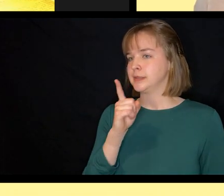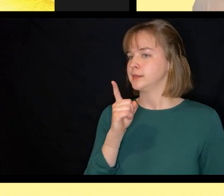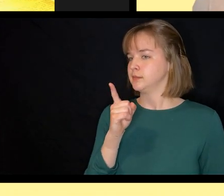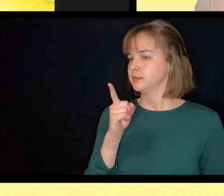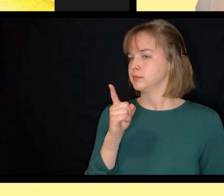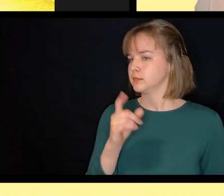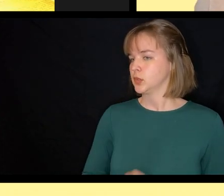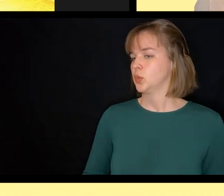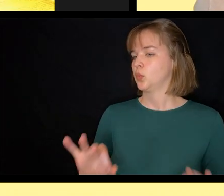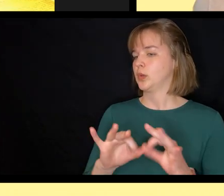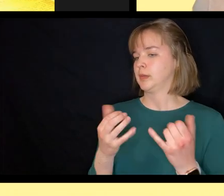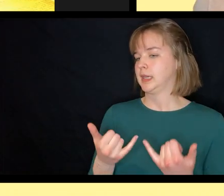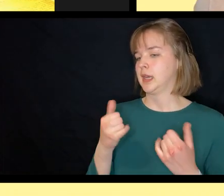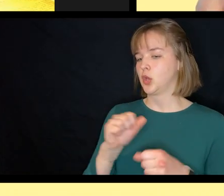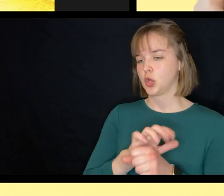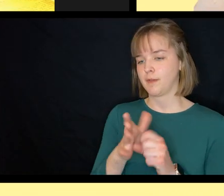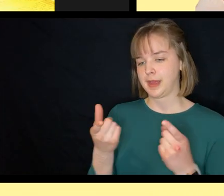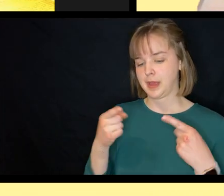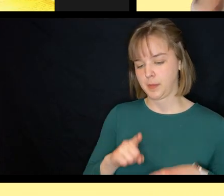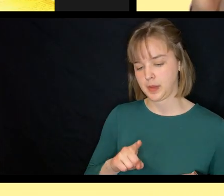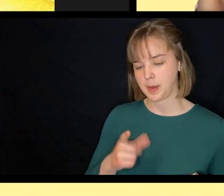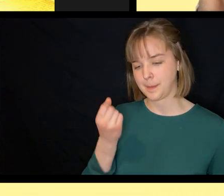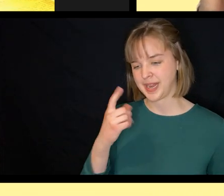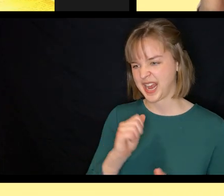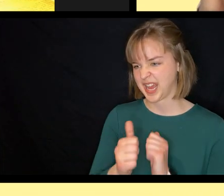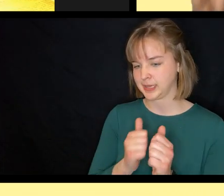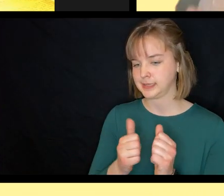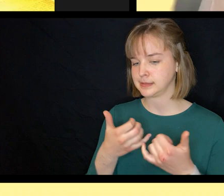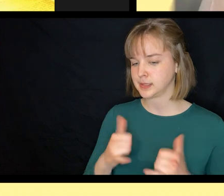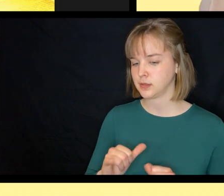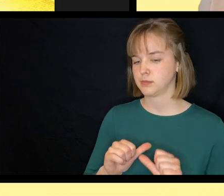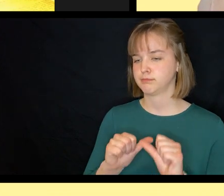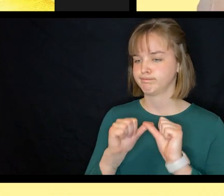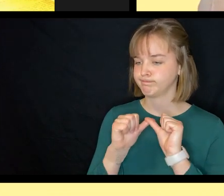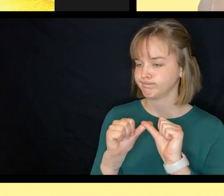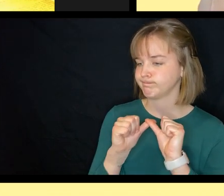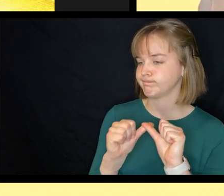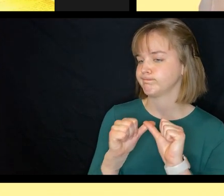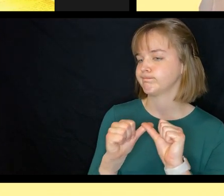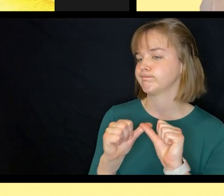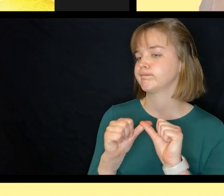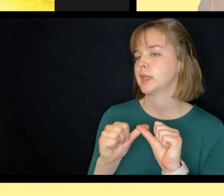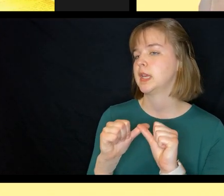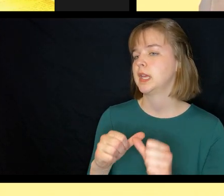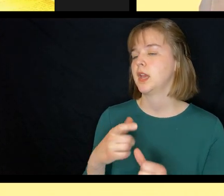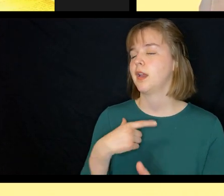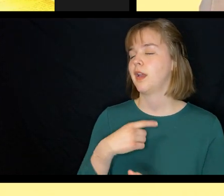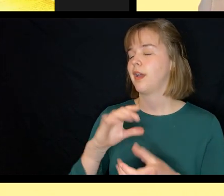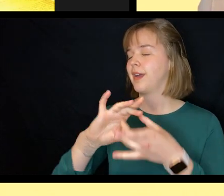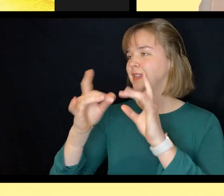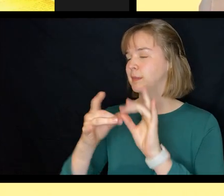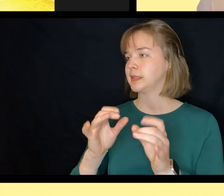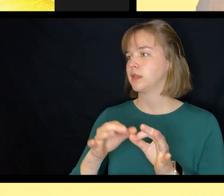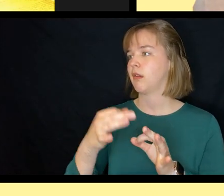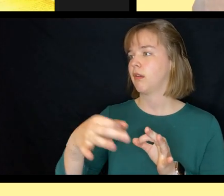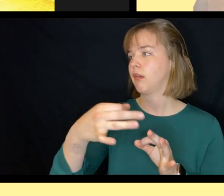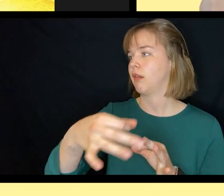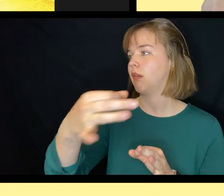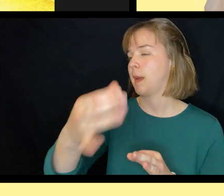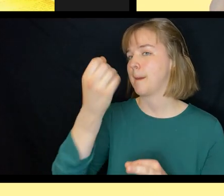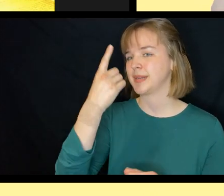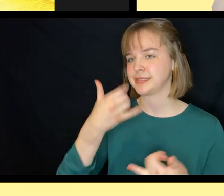COVID, and I don't know, I just trying to keep your eye on that, like during this past year of like, oh, I'm waiting, like